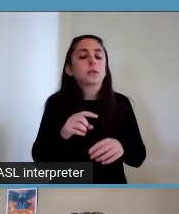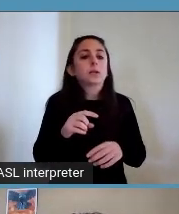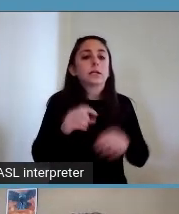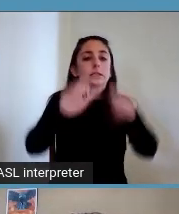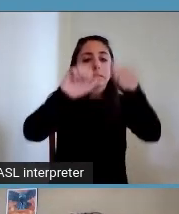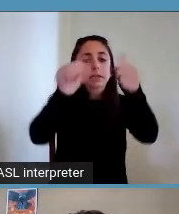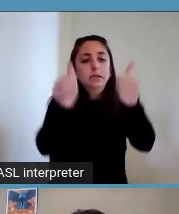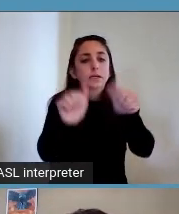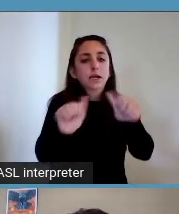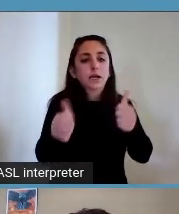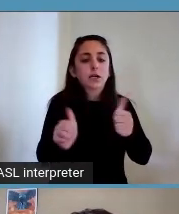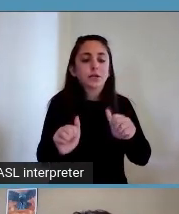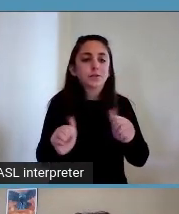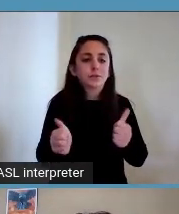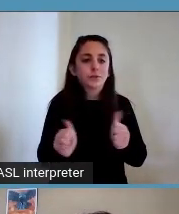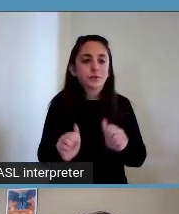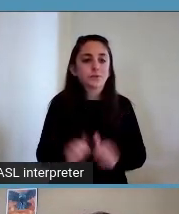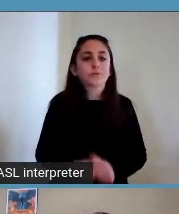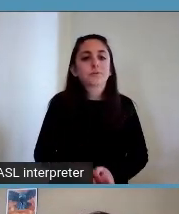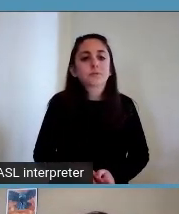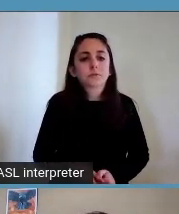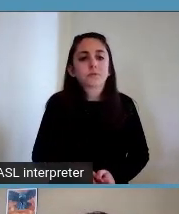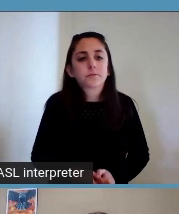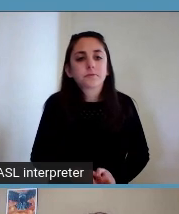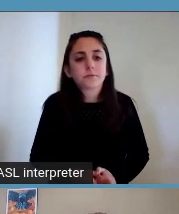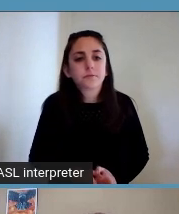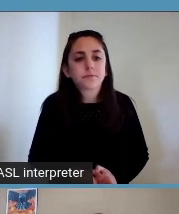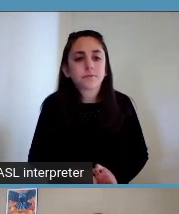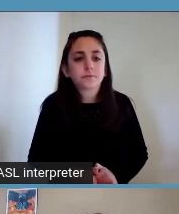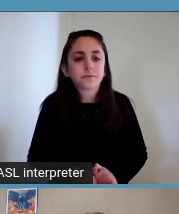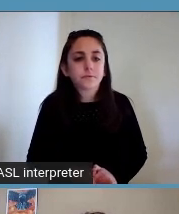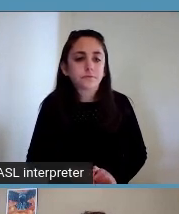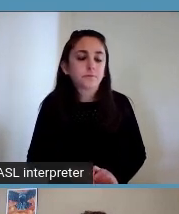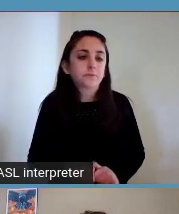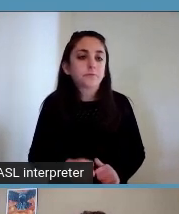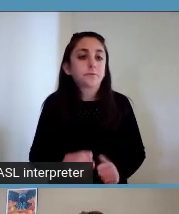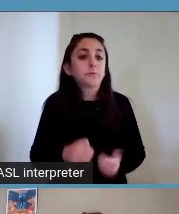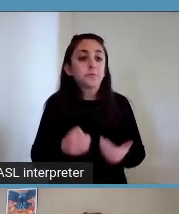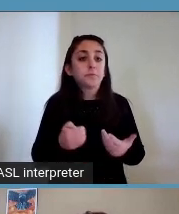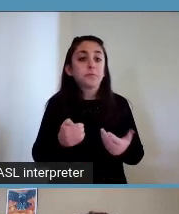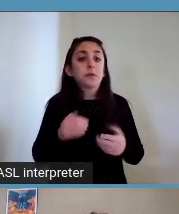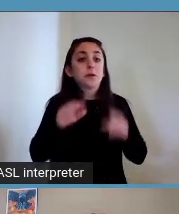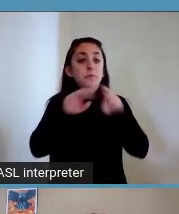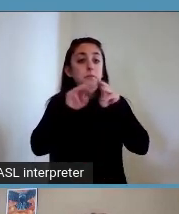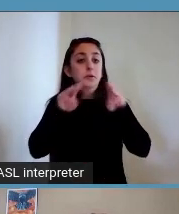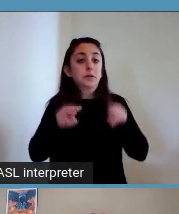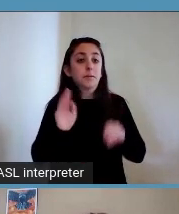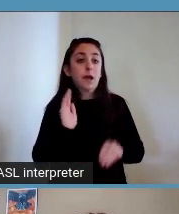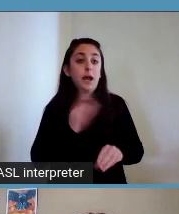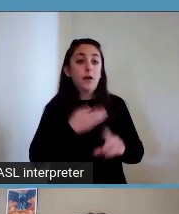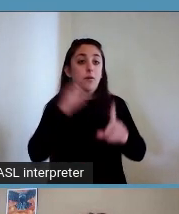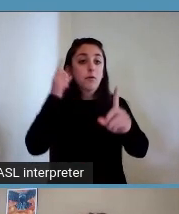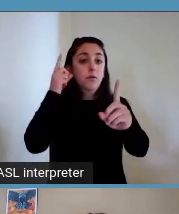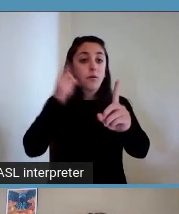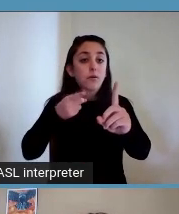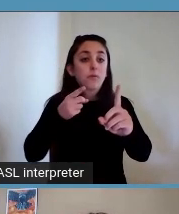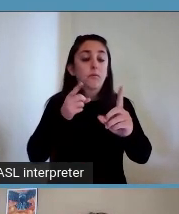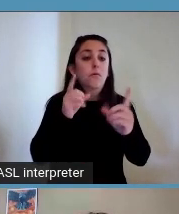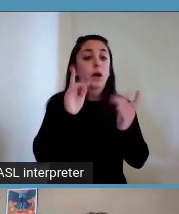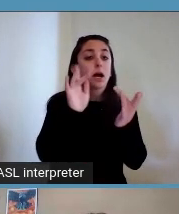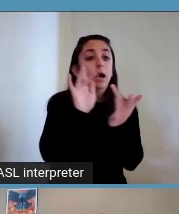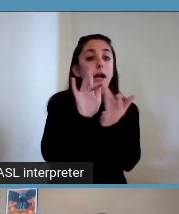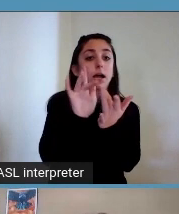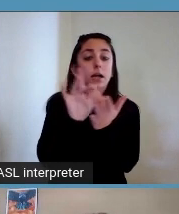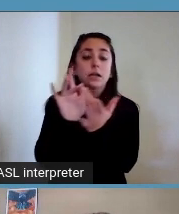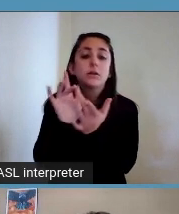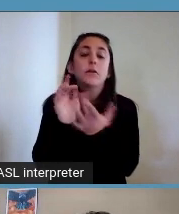a dragonfly in our front yard. So the Cable Natural History Museum, our mission is connecting people to Northwood's